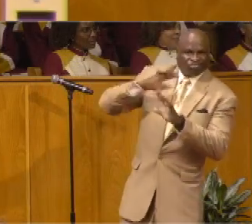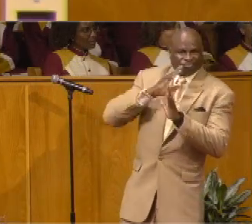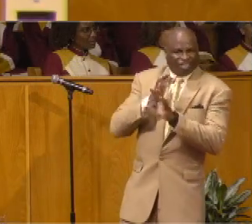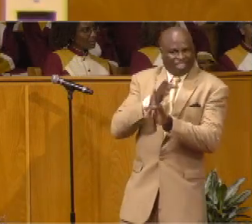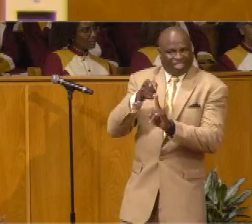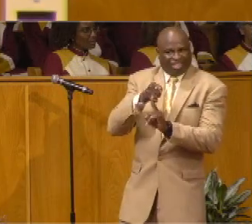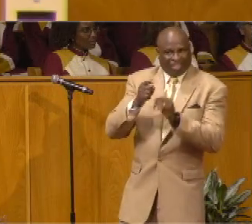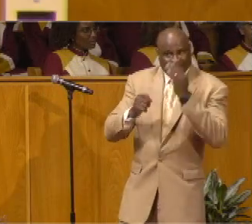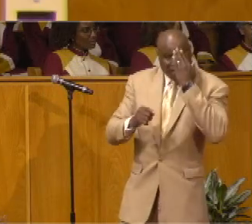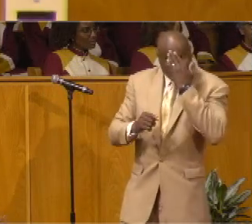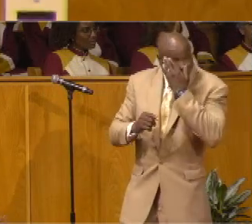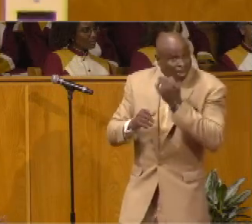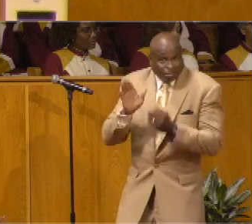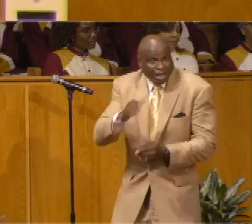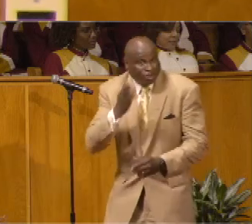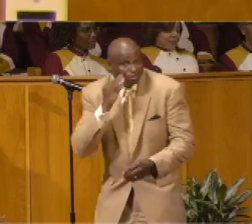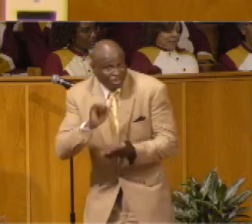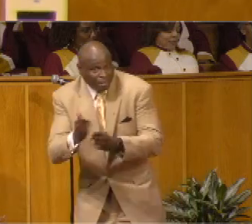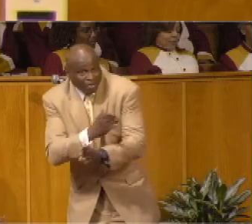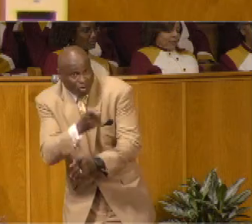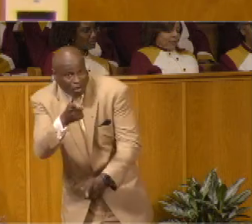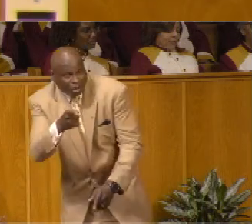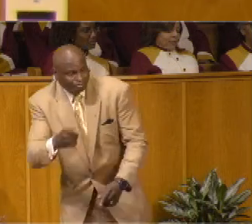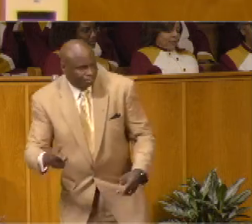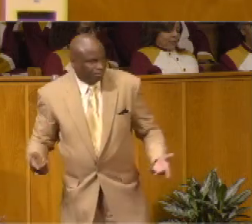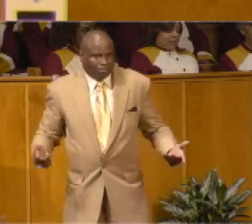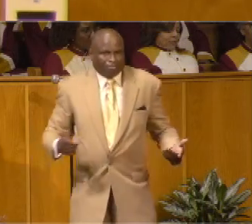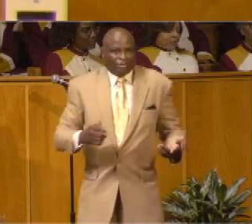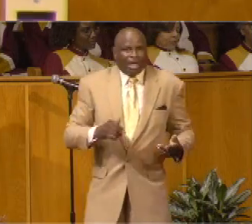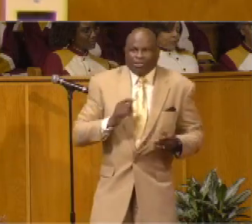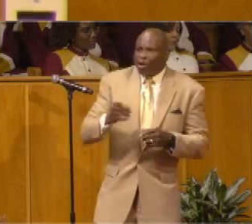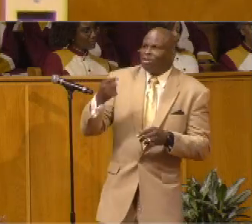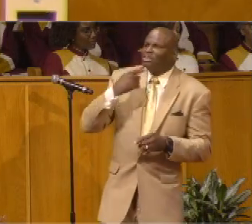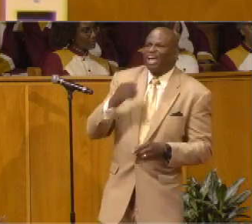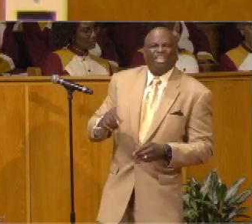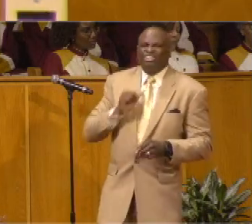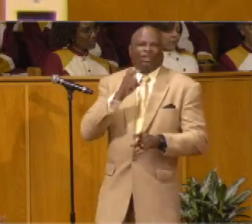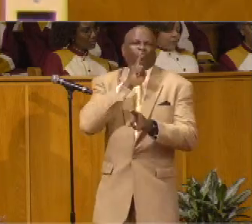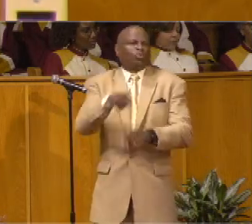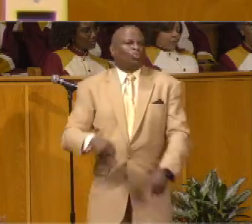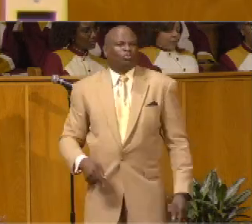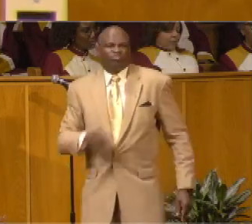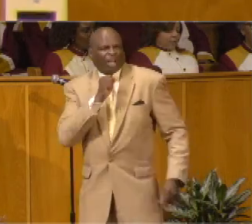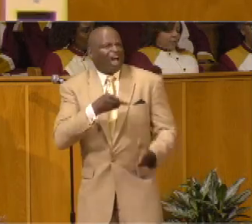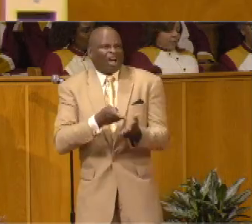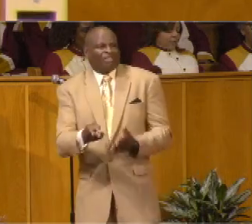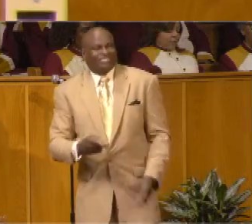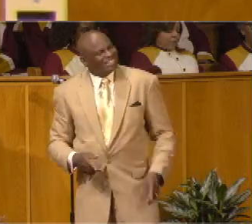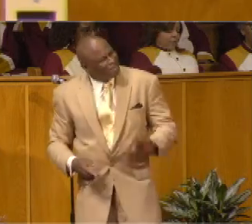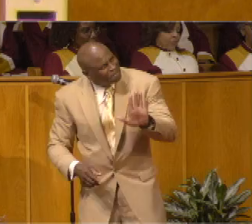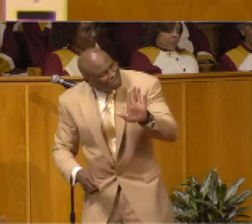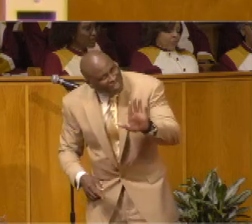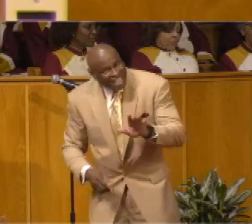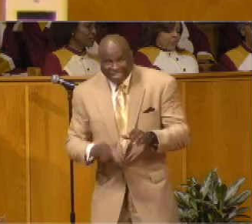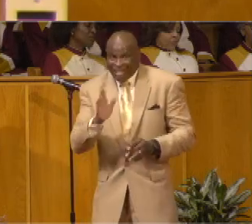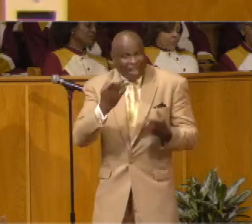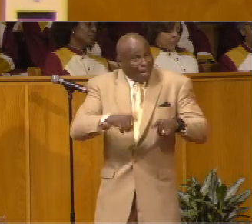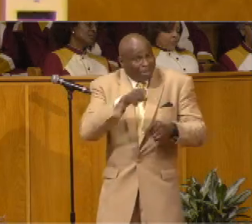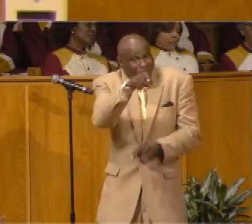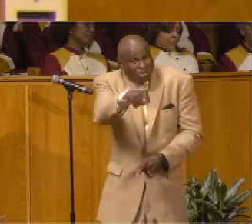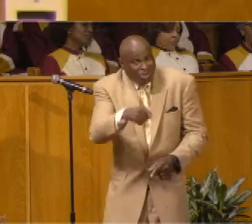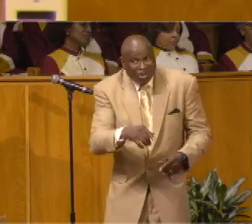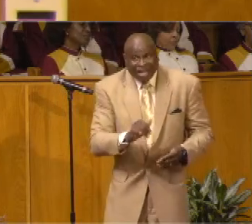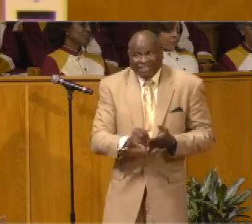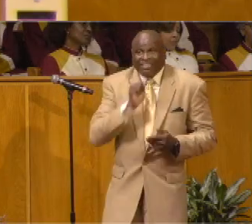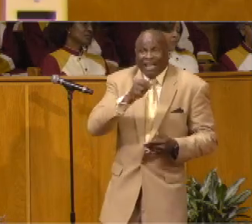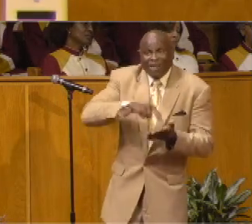If that's never been your experience, you should not deny its validity. If it's never happened to you, that